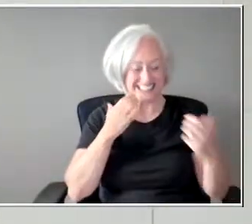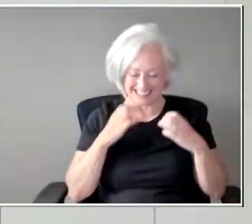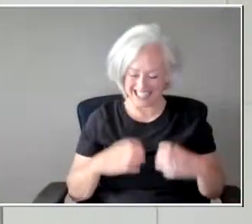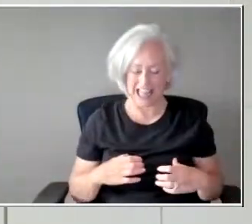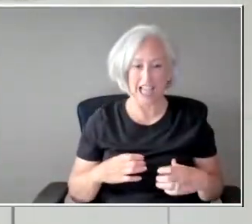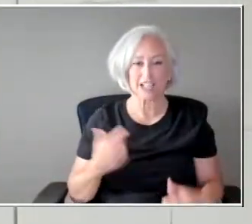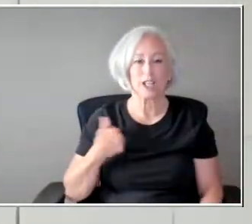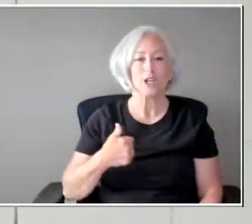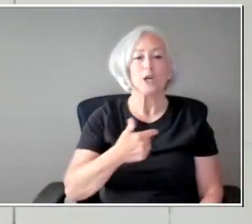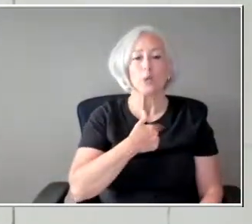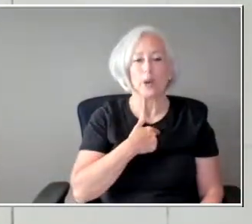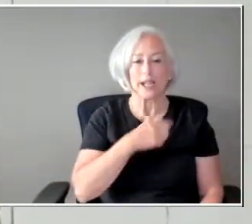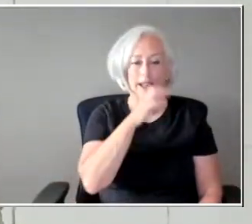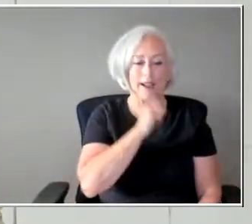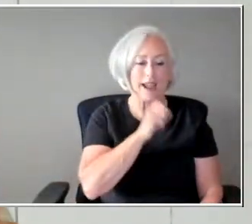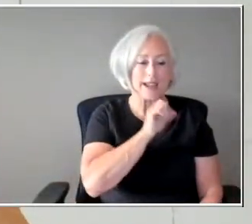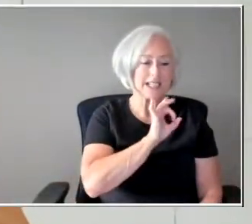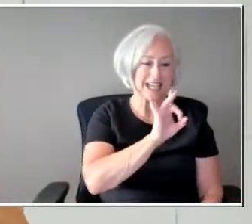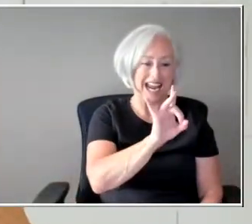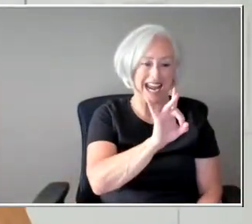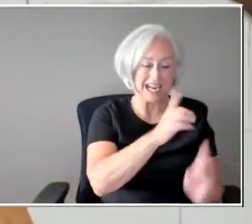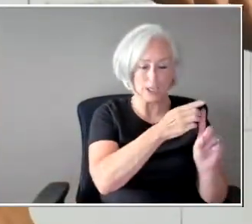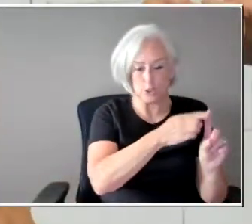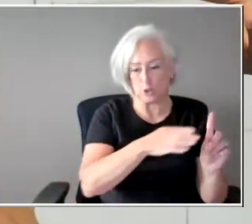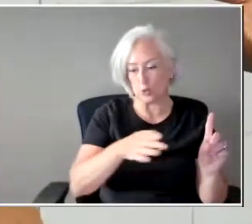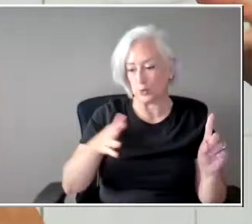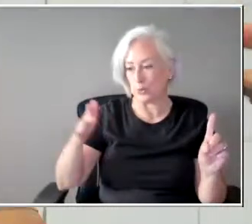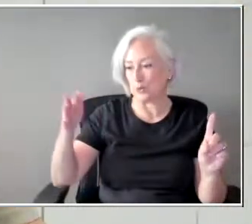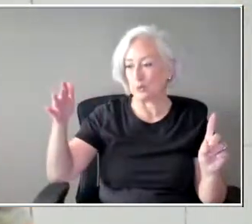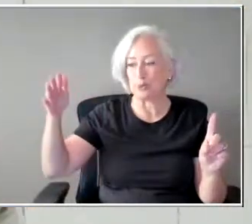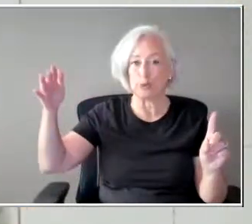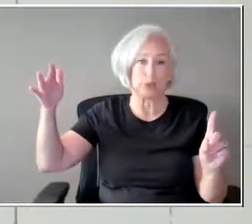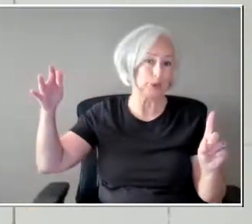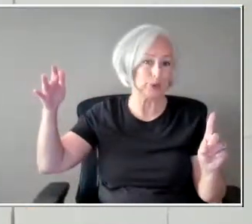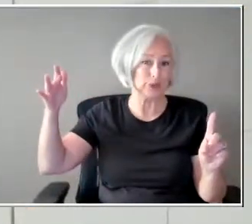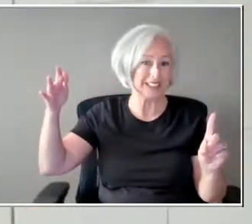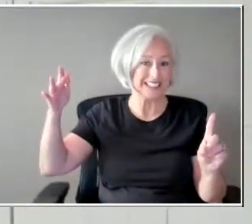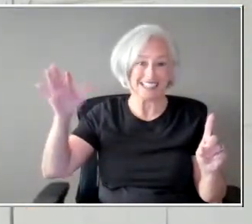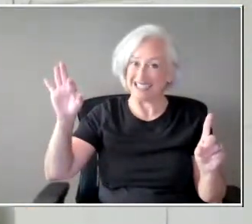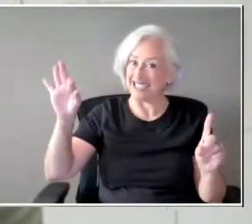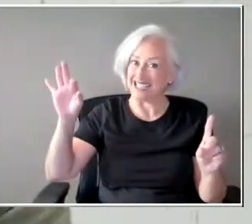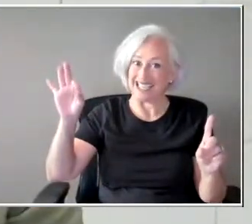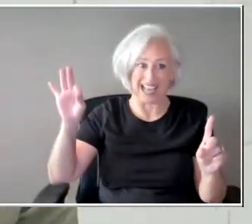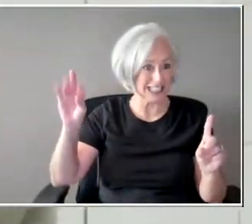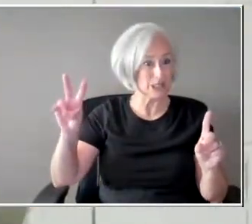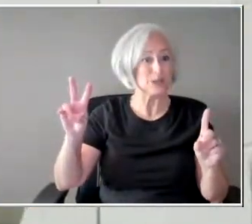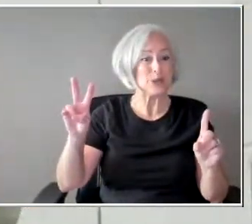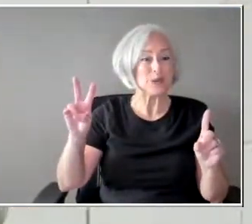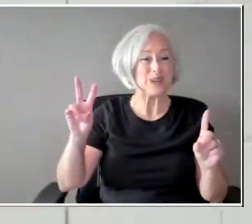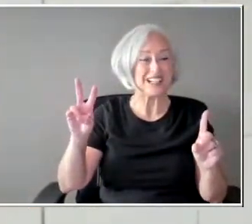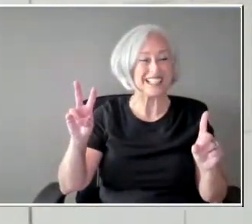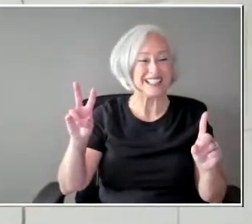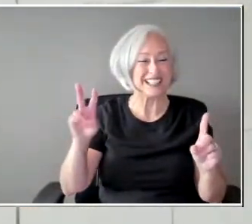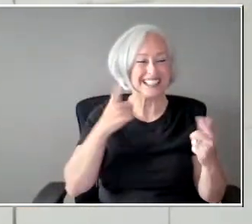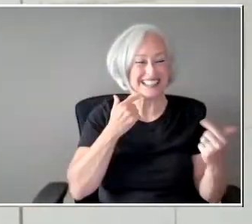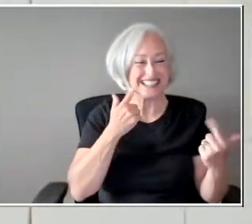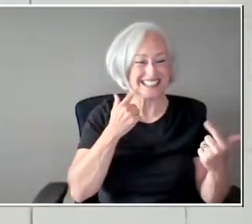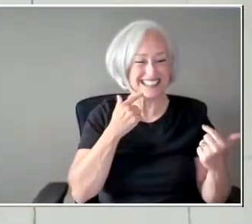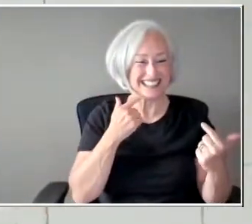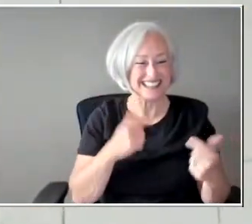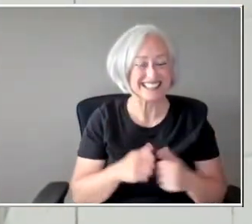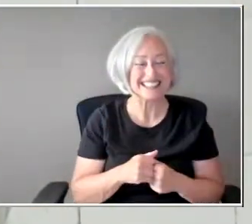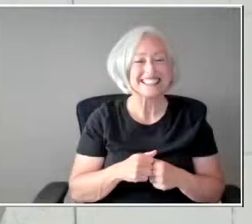range ranges from 8 all the way up until 92. 92. All right, so